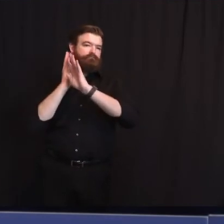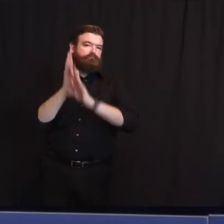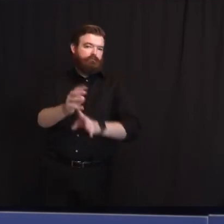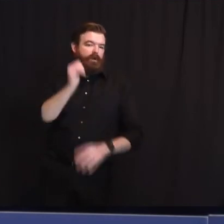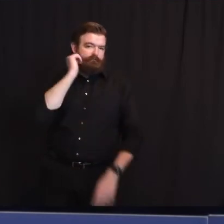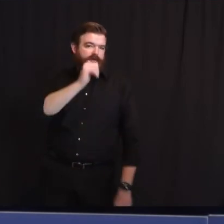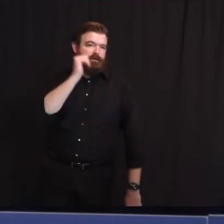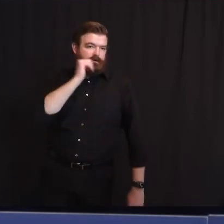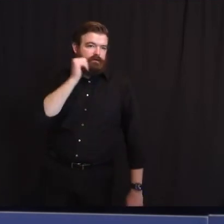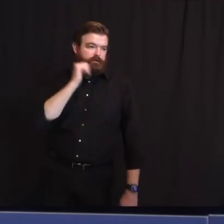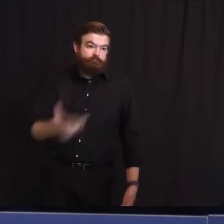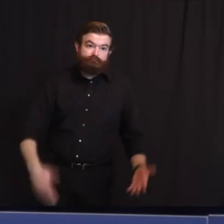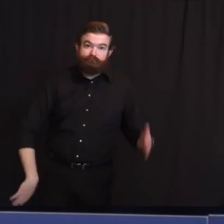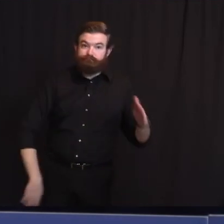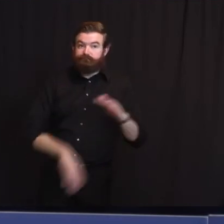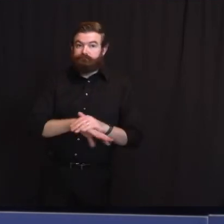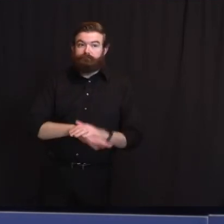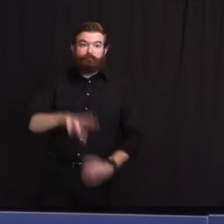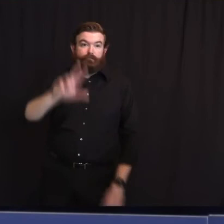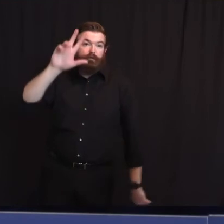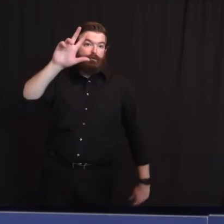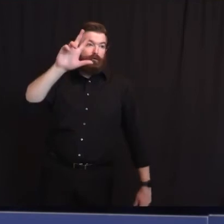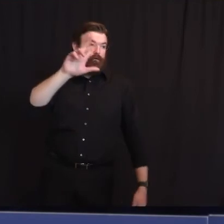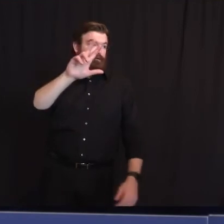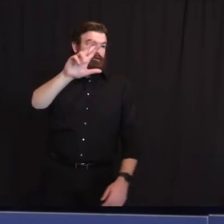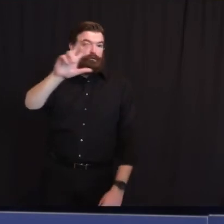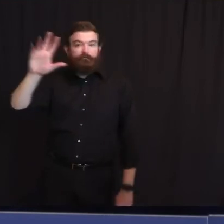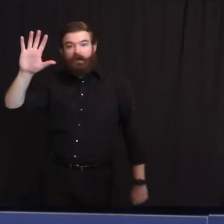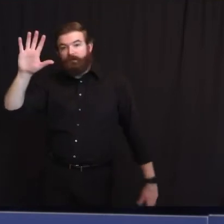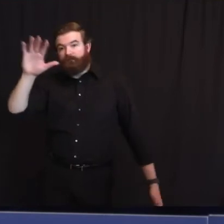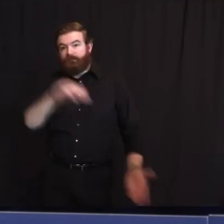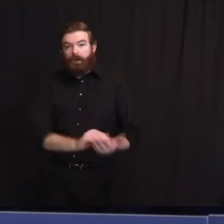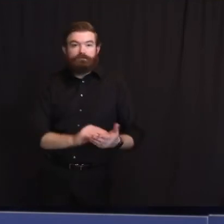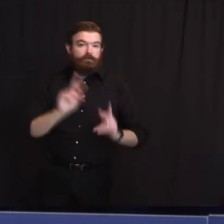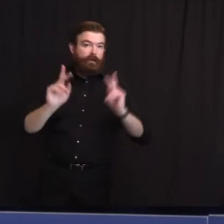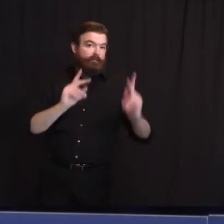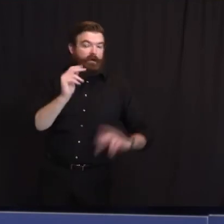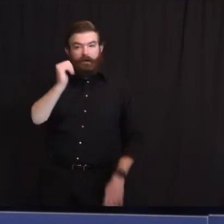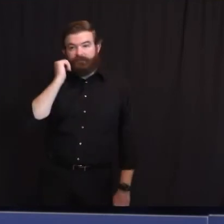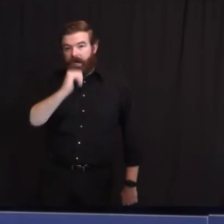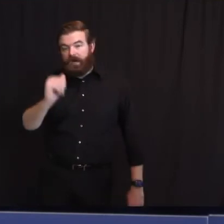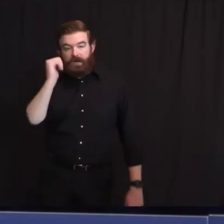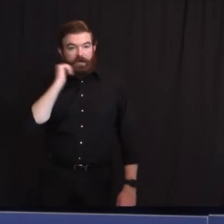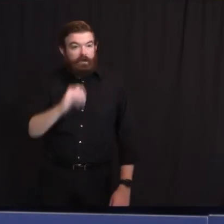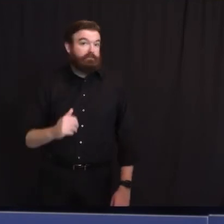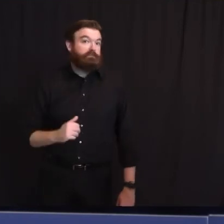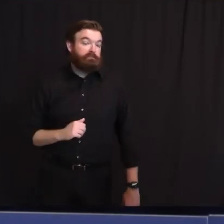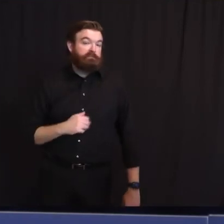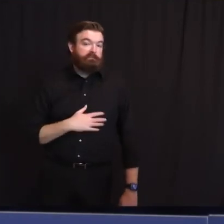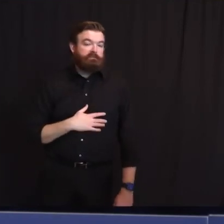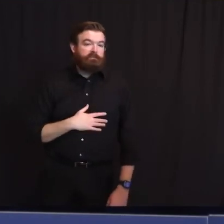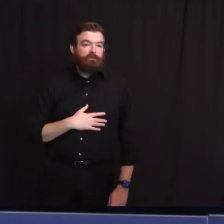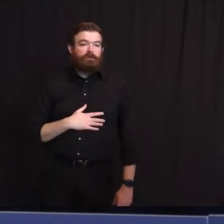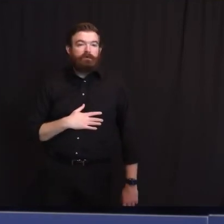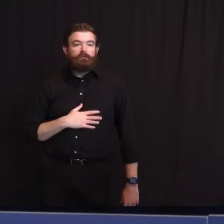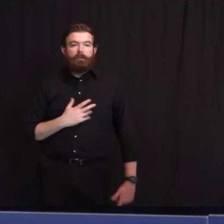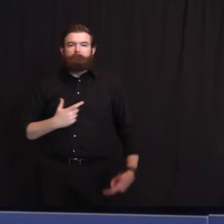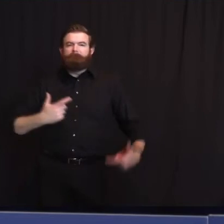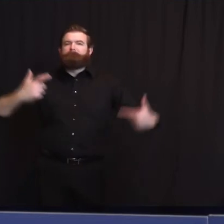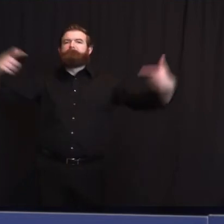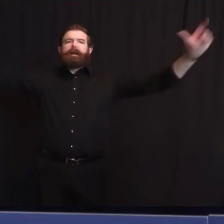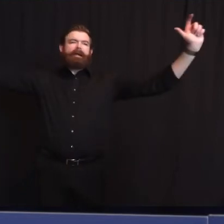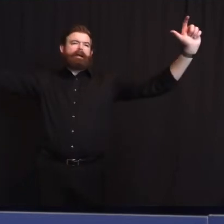as 3,000 to 5,000. Given the operational and logistical considerations, in addition to